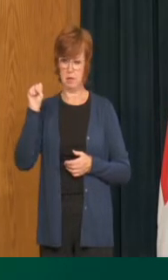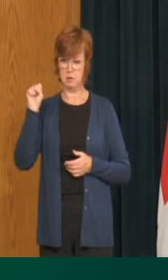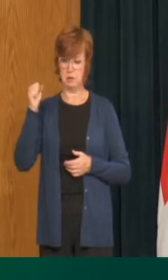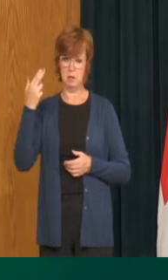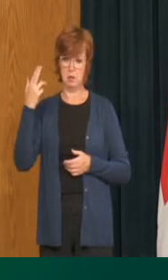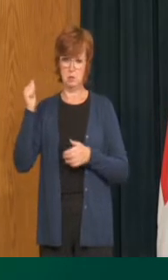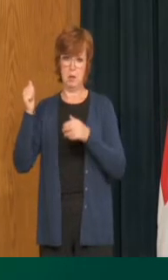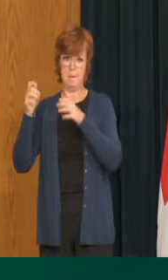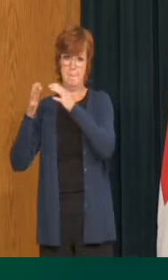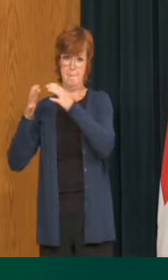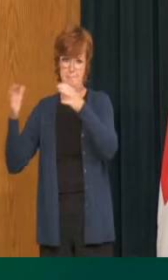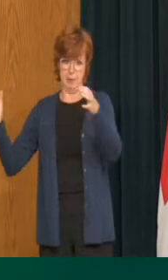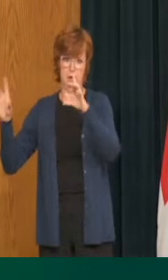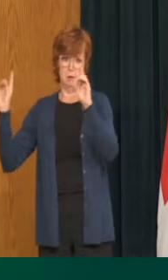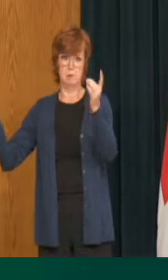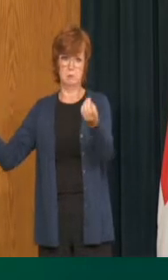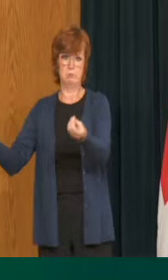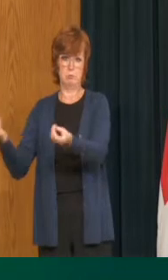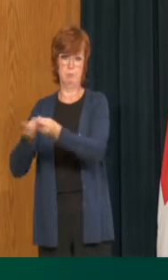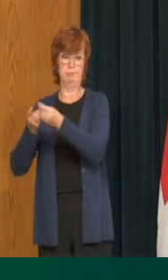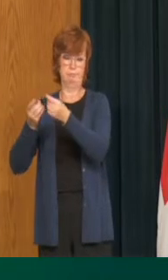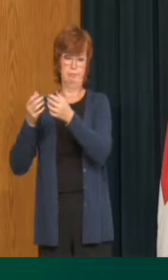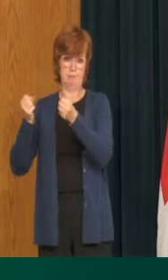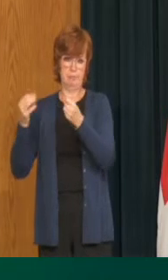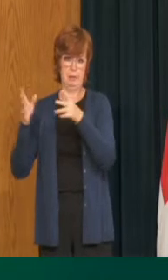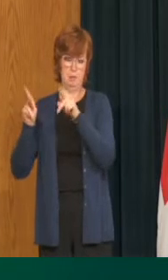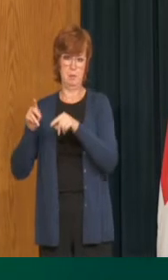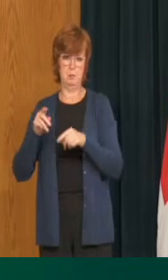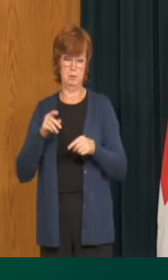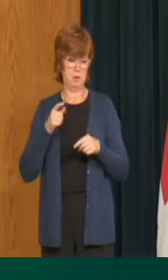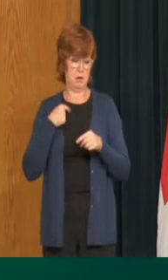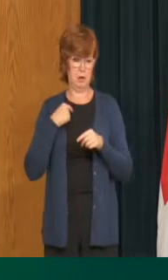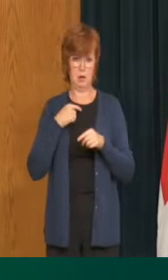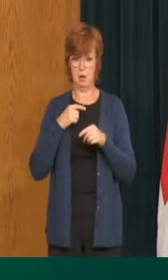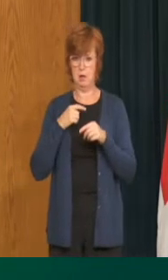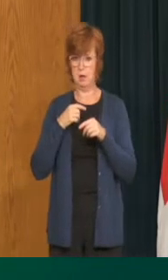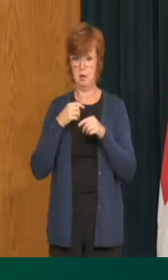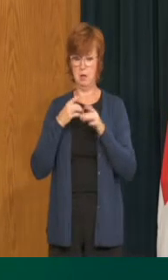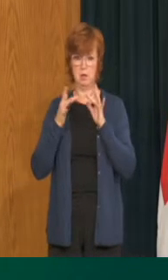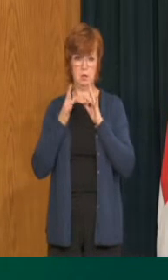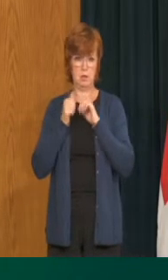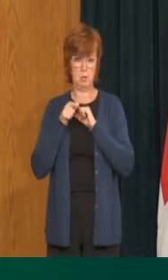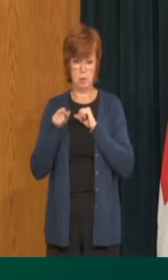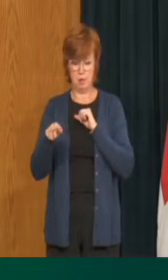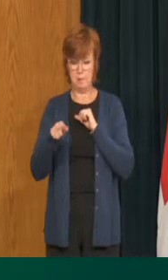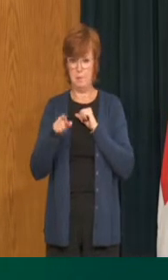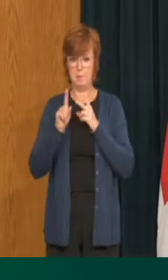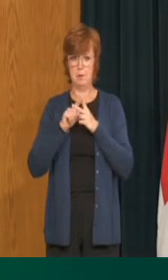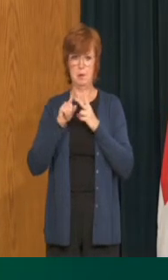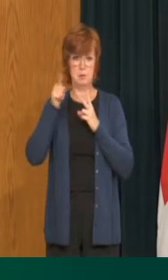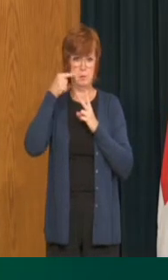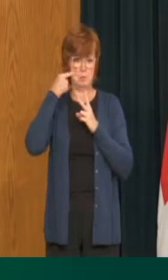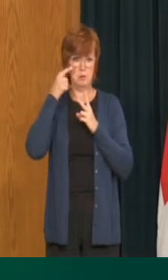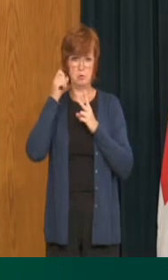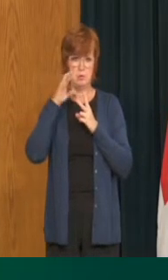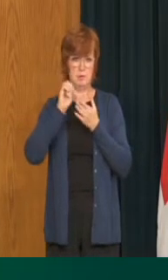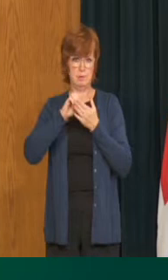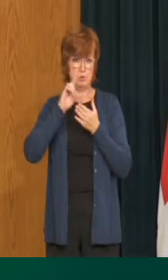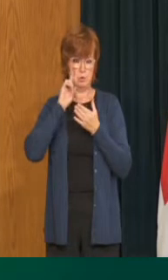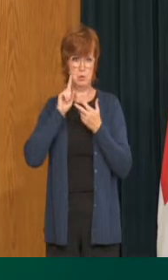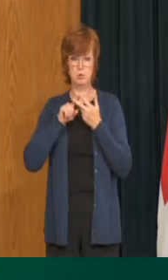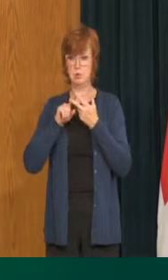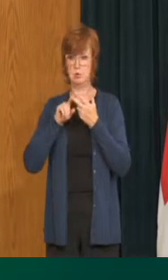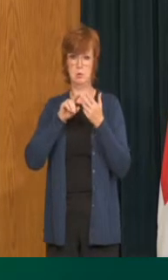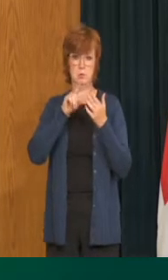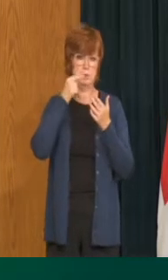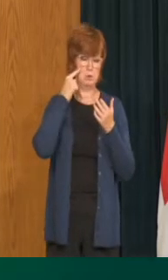several times a week, and then we also connect within government with the Ministry of Education. The Ministry of Education obviously connects